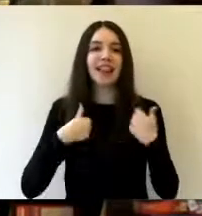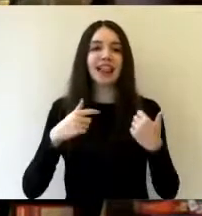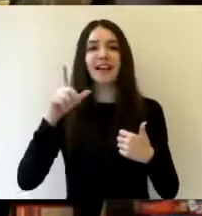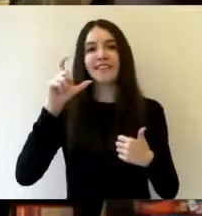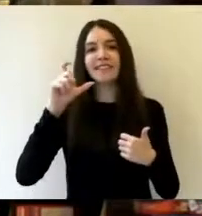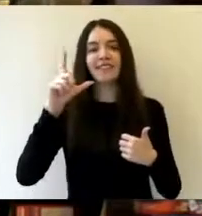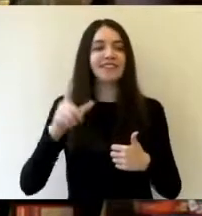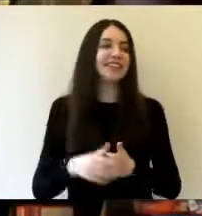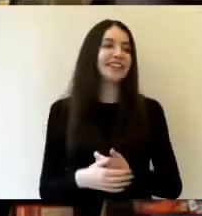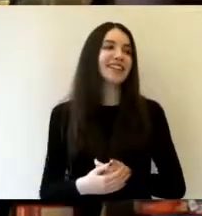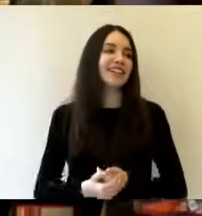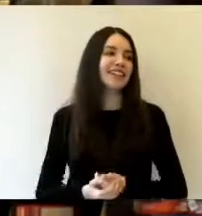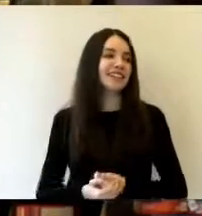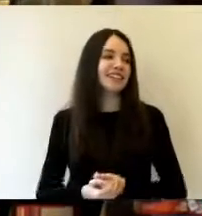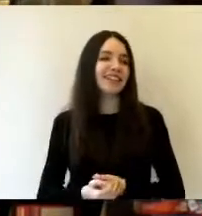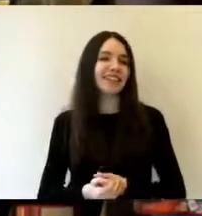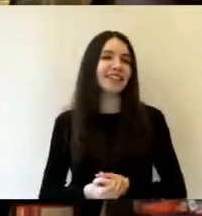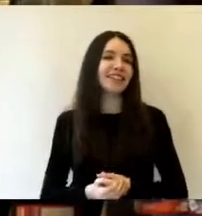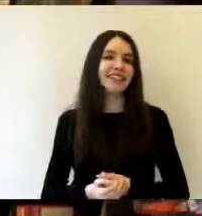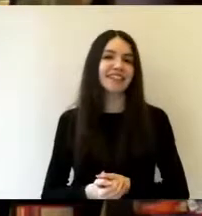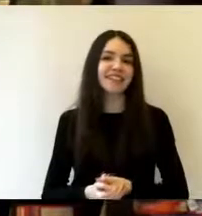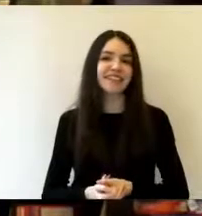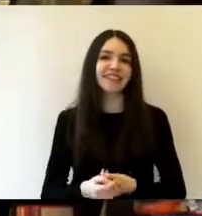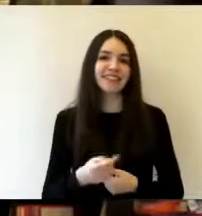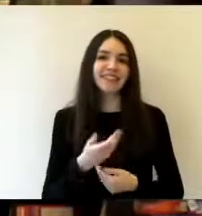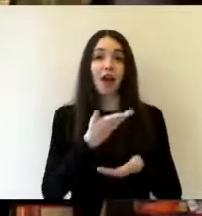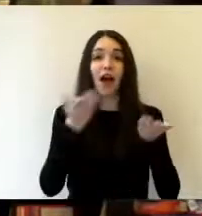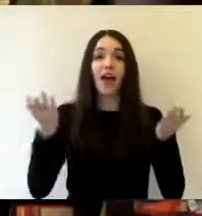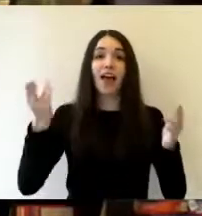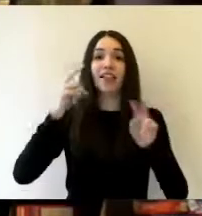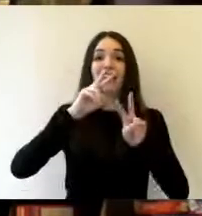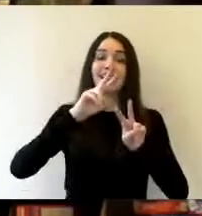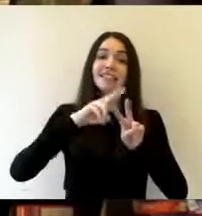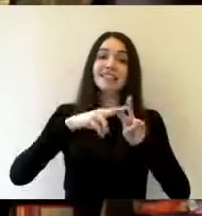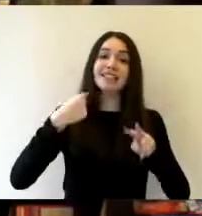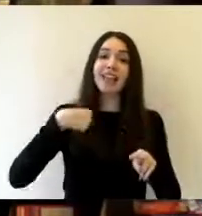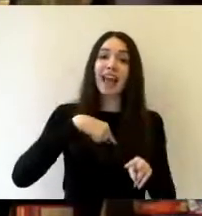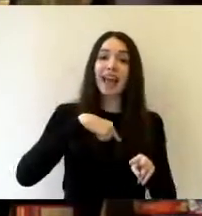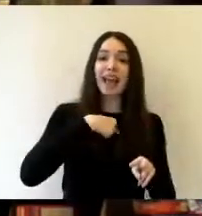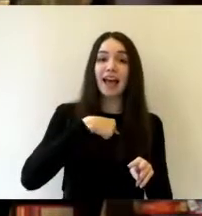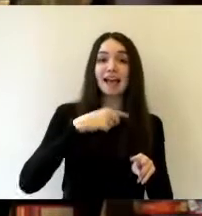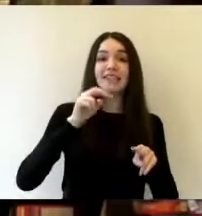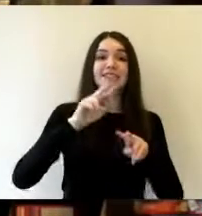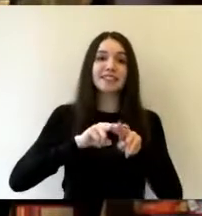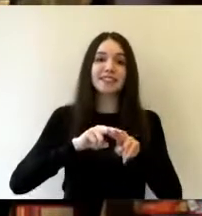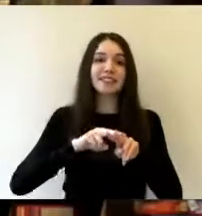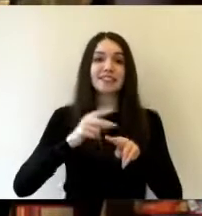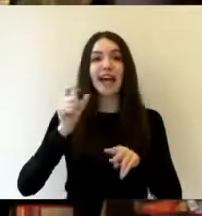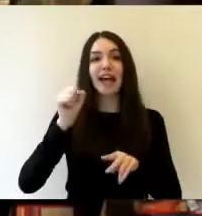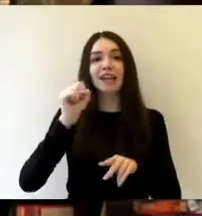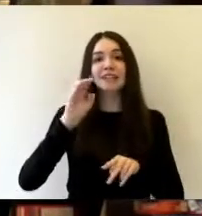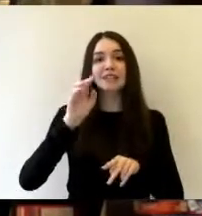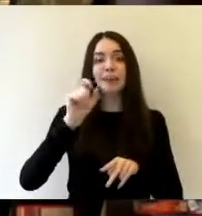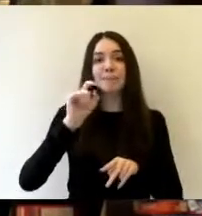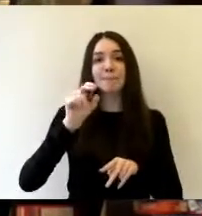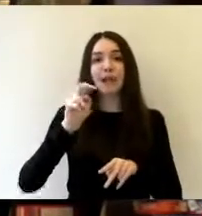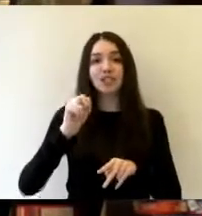room. Tag us. Tag Sebastian. We'd love to see what it looks like this morning where you are.